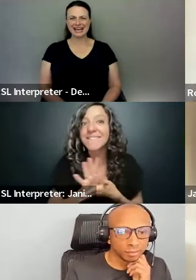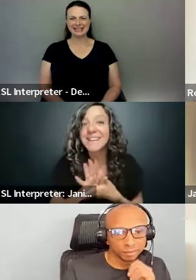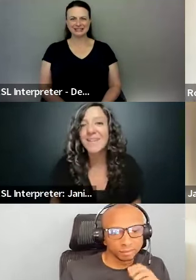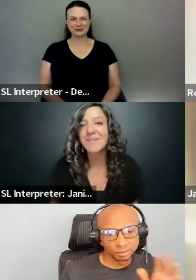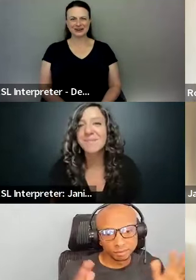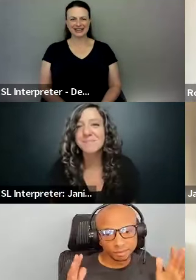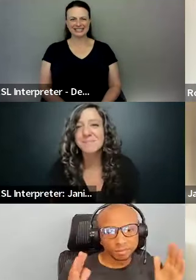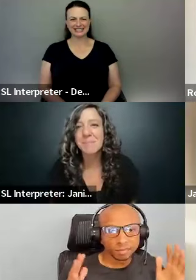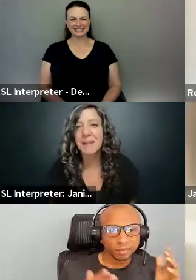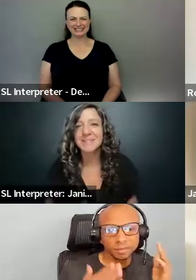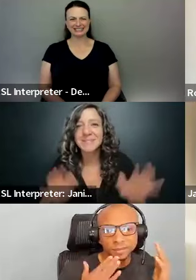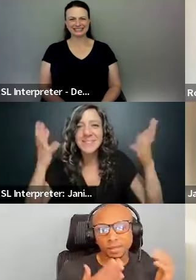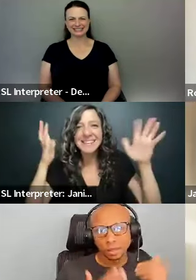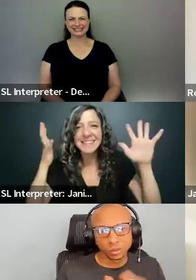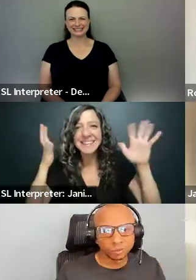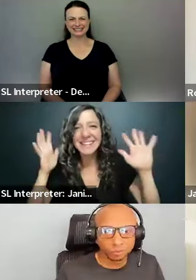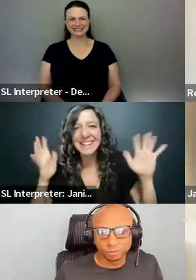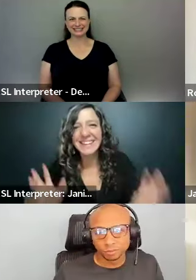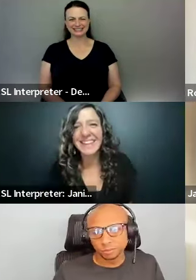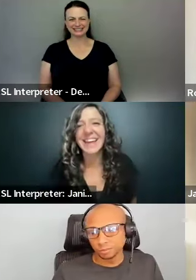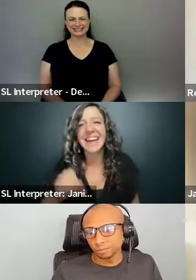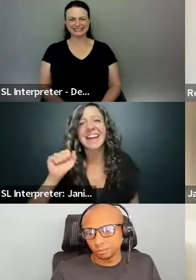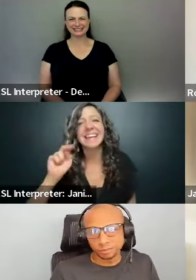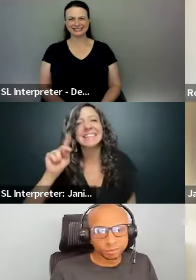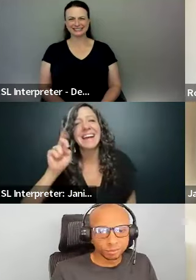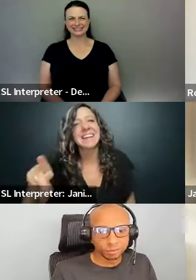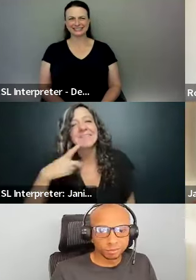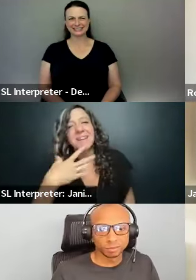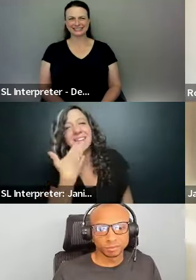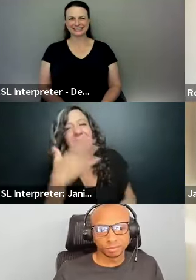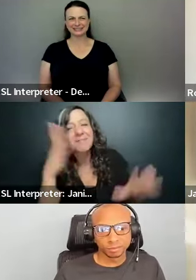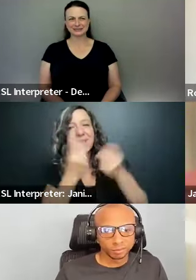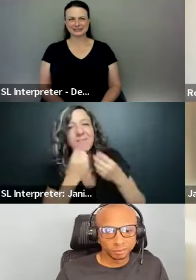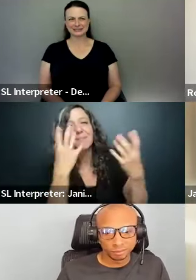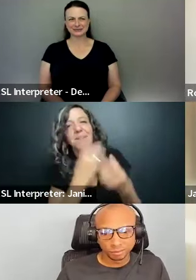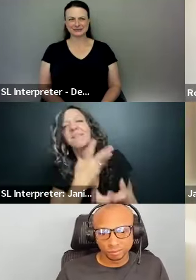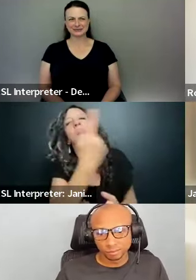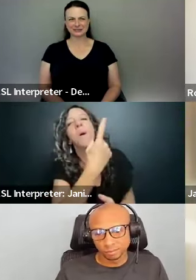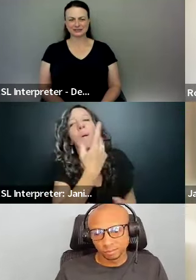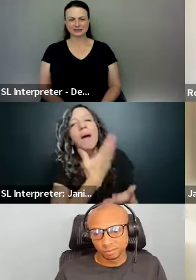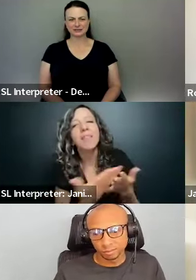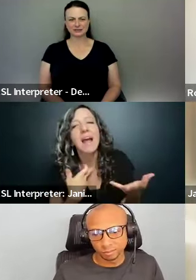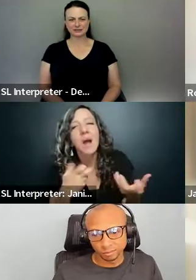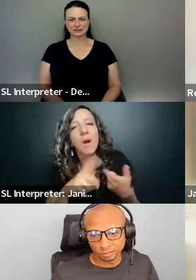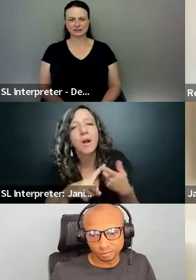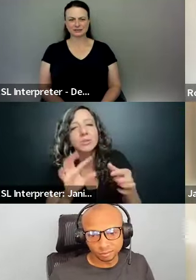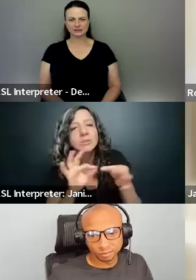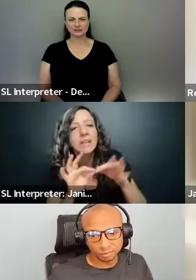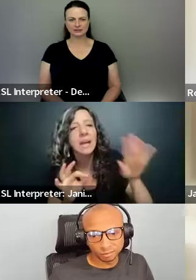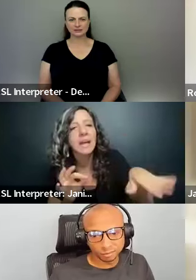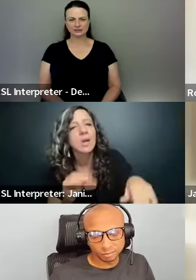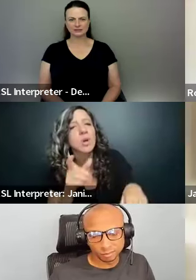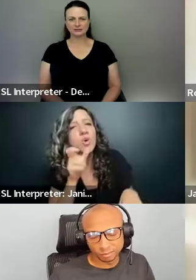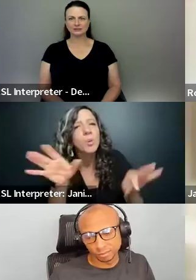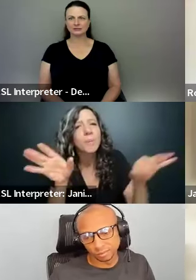Okay. Yay! Beautiful. So great. Beautiful. So one thing. So who selected all the